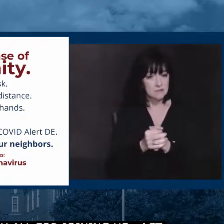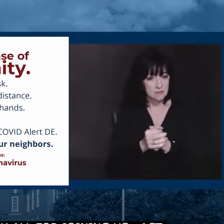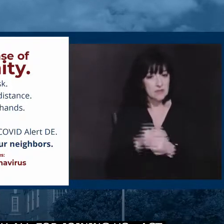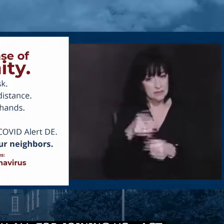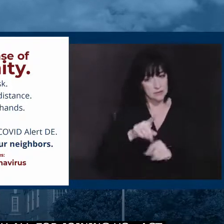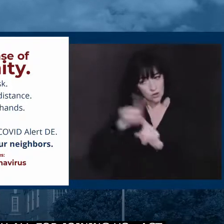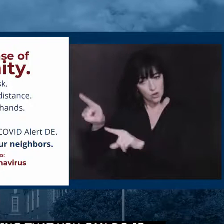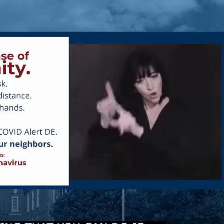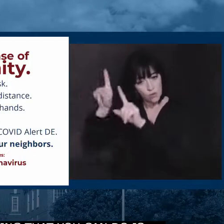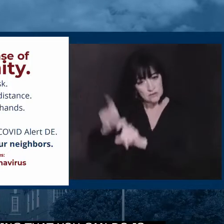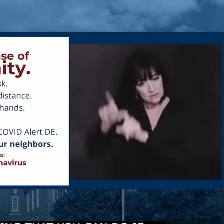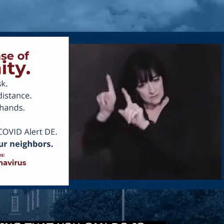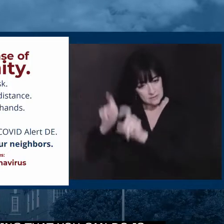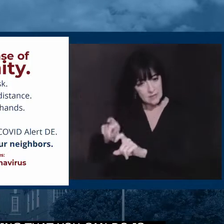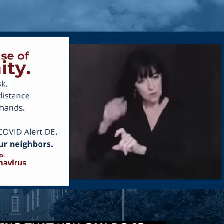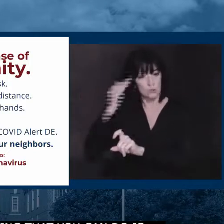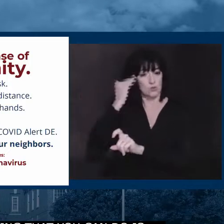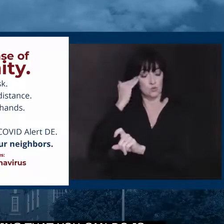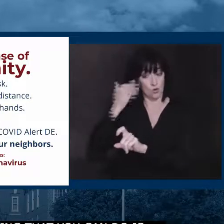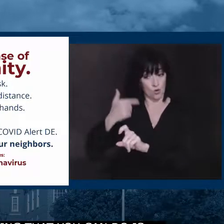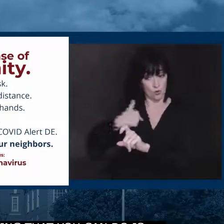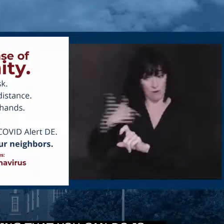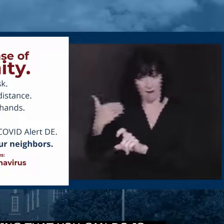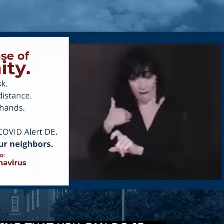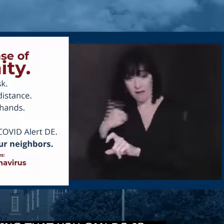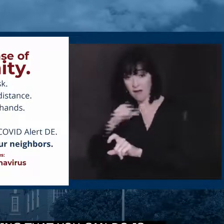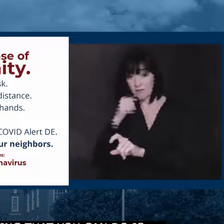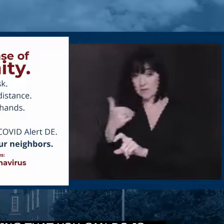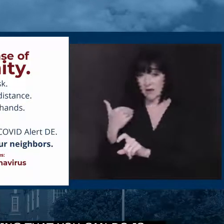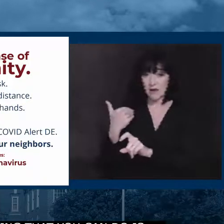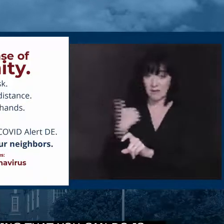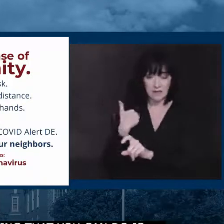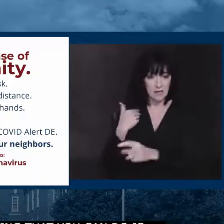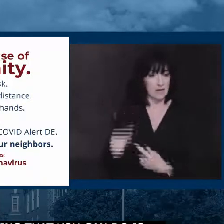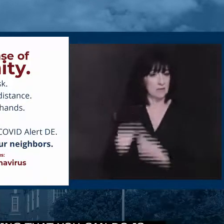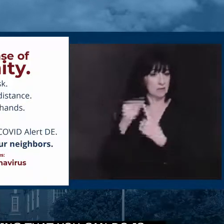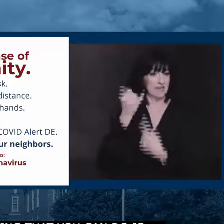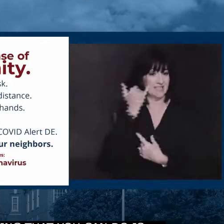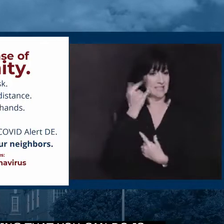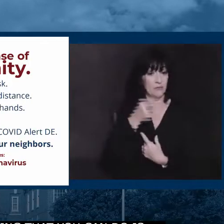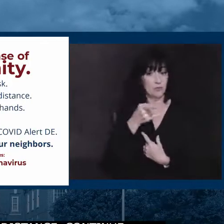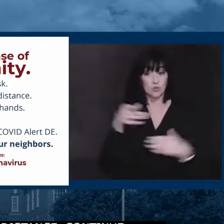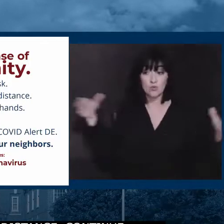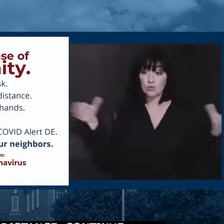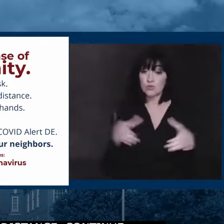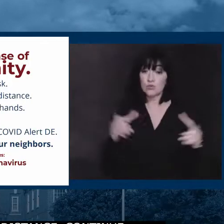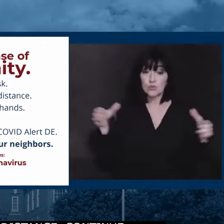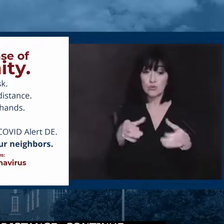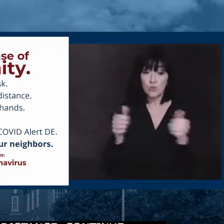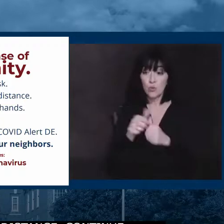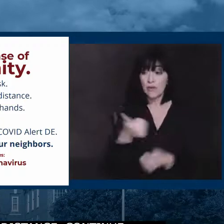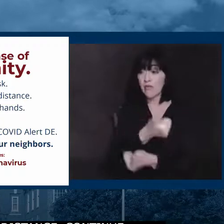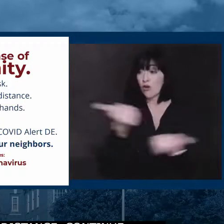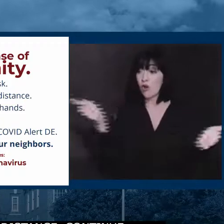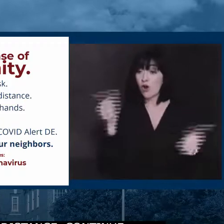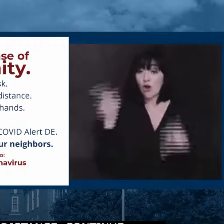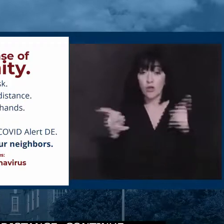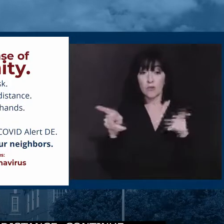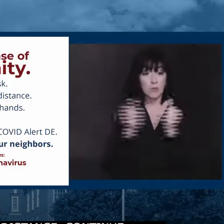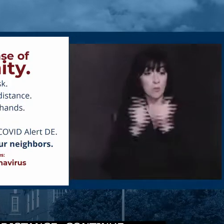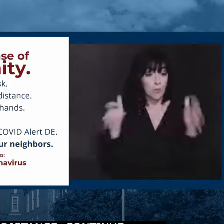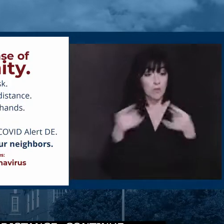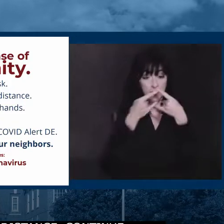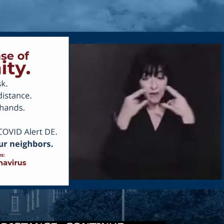tested periodically, and particularly if you've been inside with folks without mask wearing and